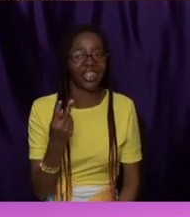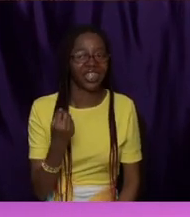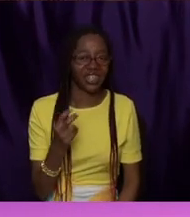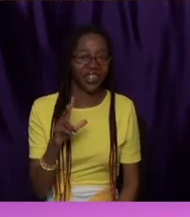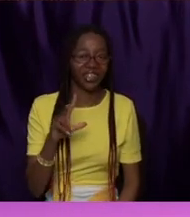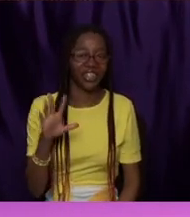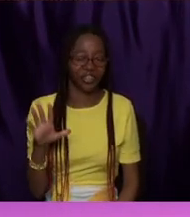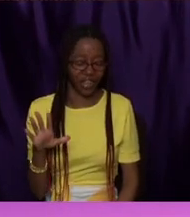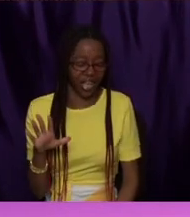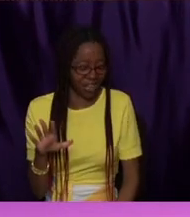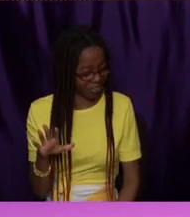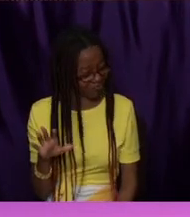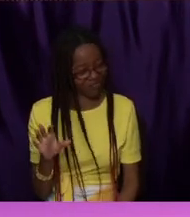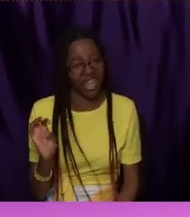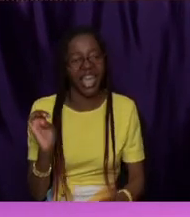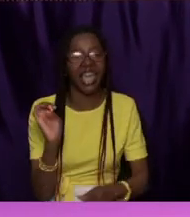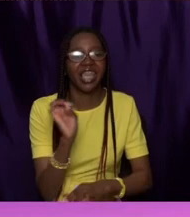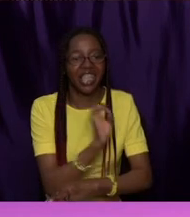12:35 Eastern.